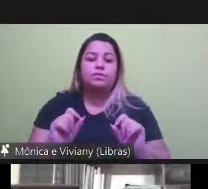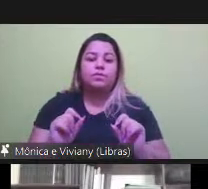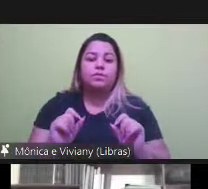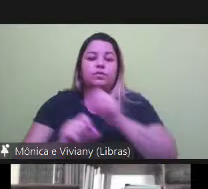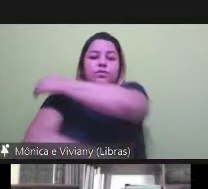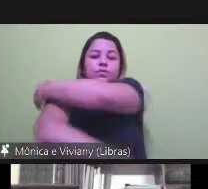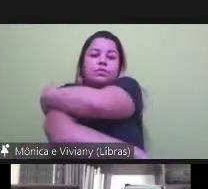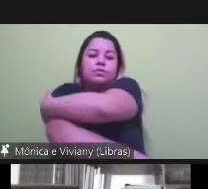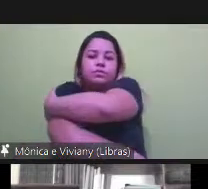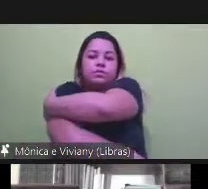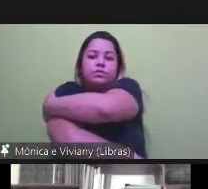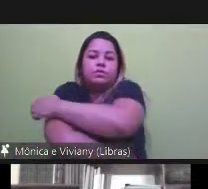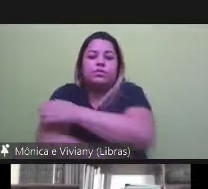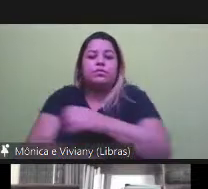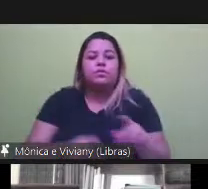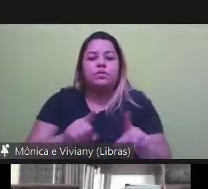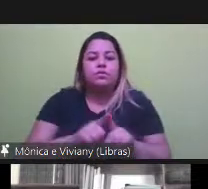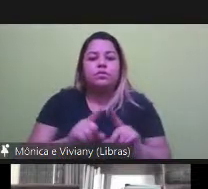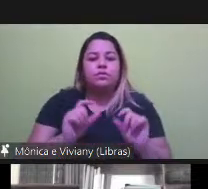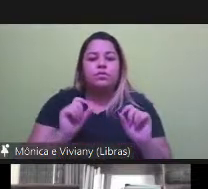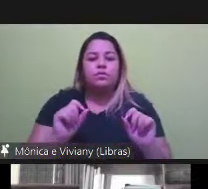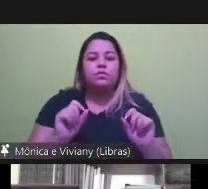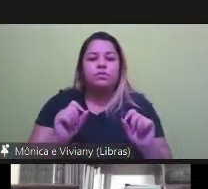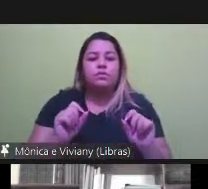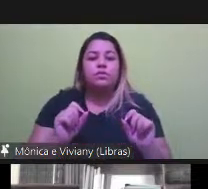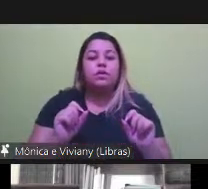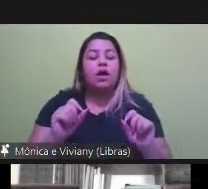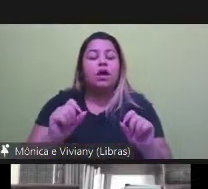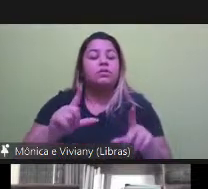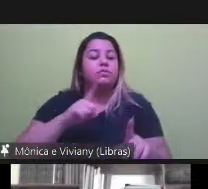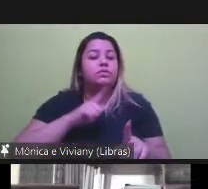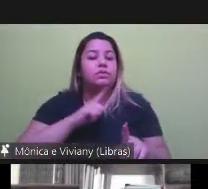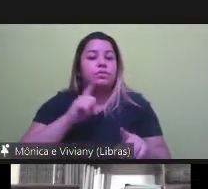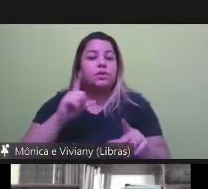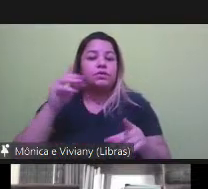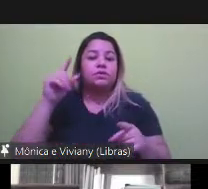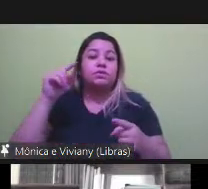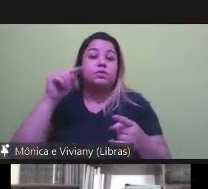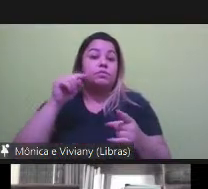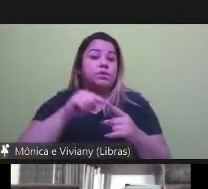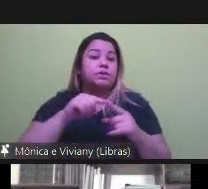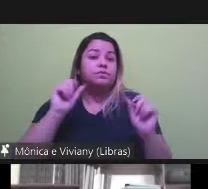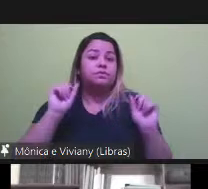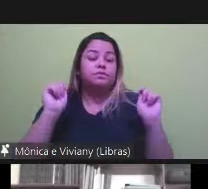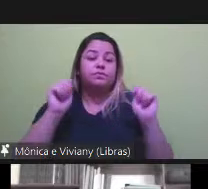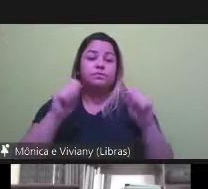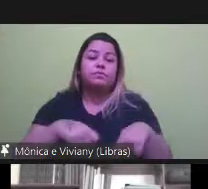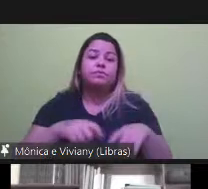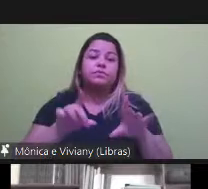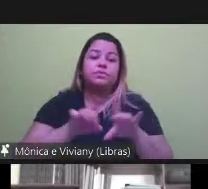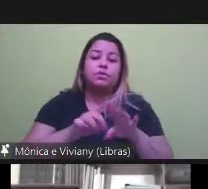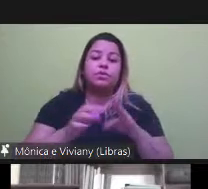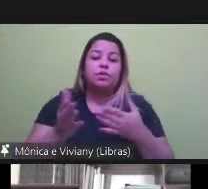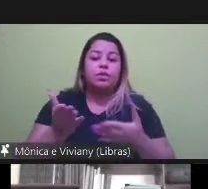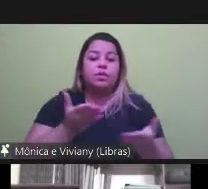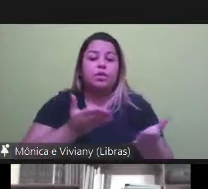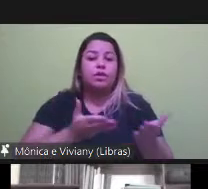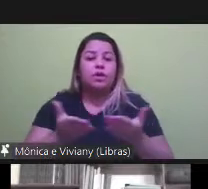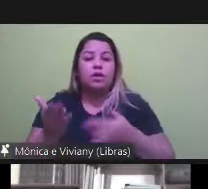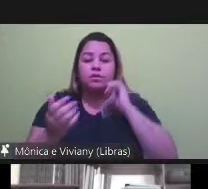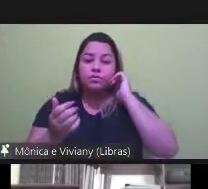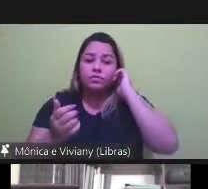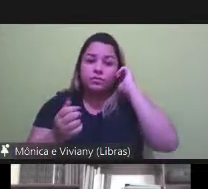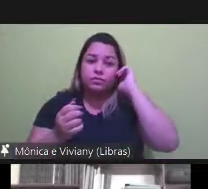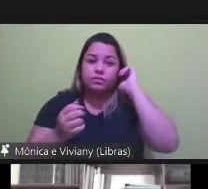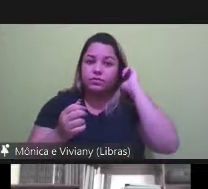don't act. We have to remember that we have to be flexible. We have to be flexible because in reality,